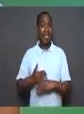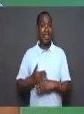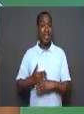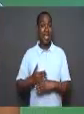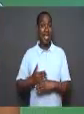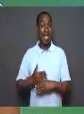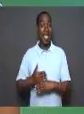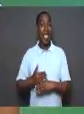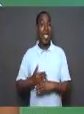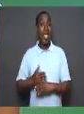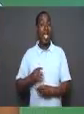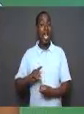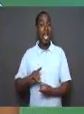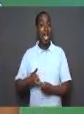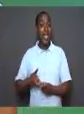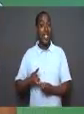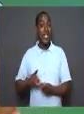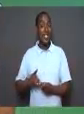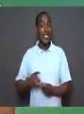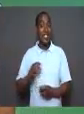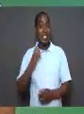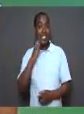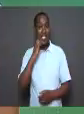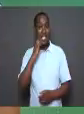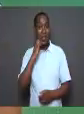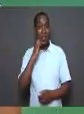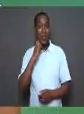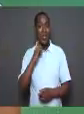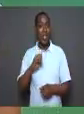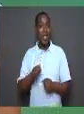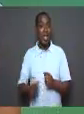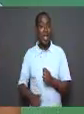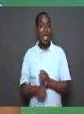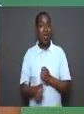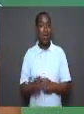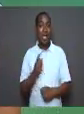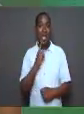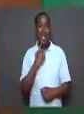the protease enzymes and damaged by the acid.